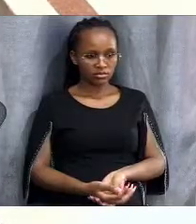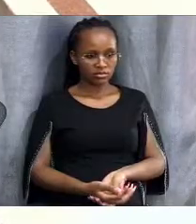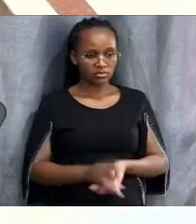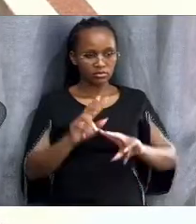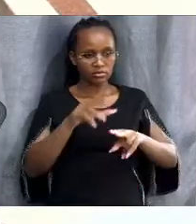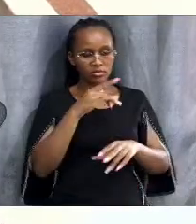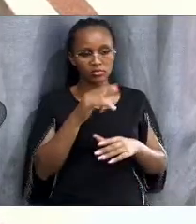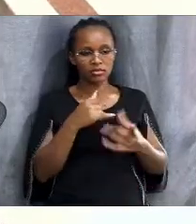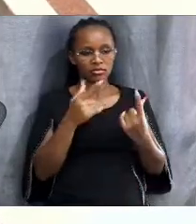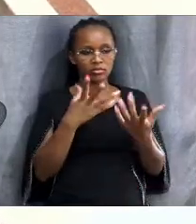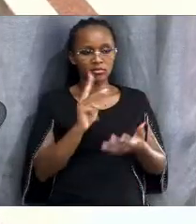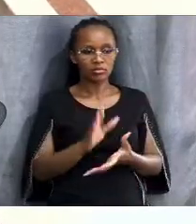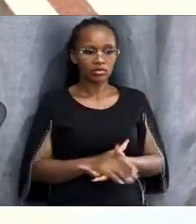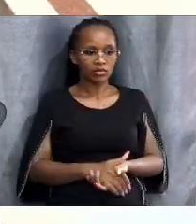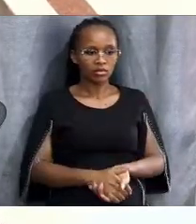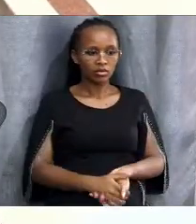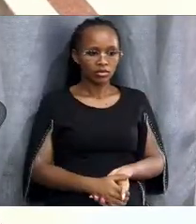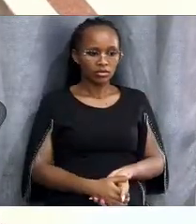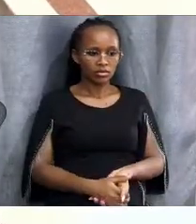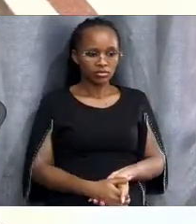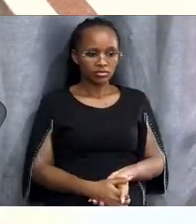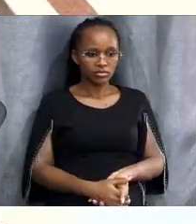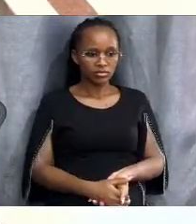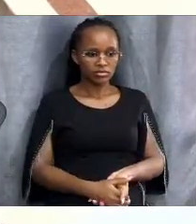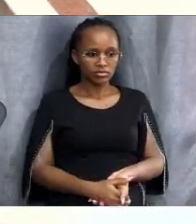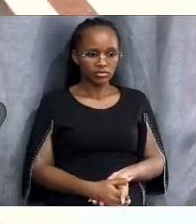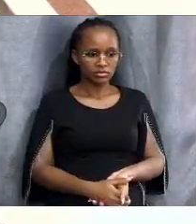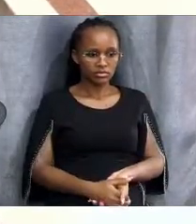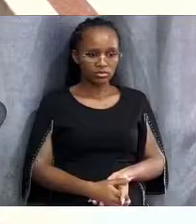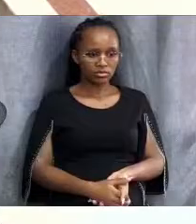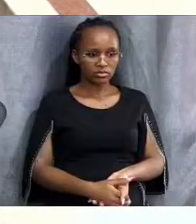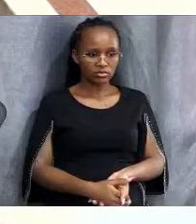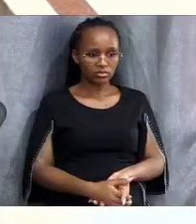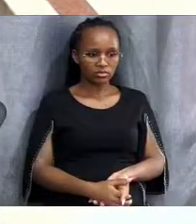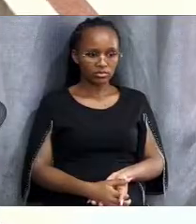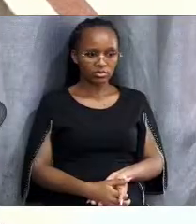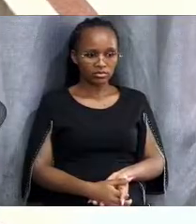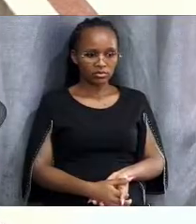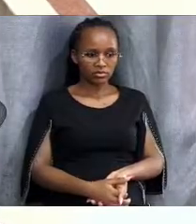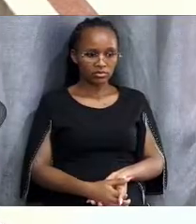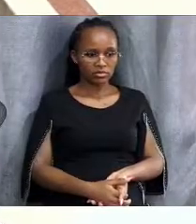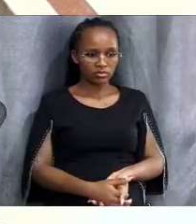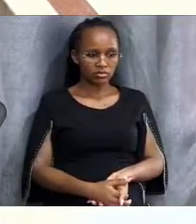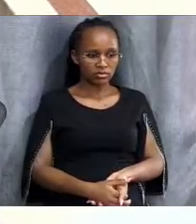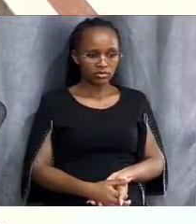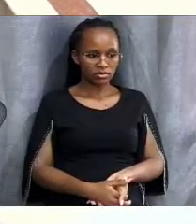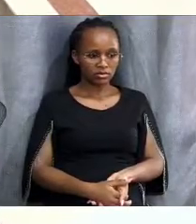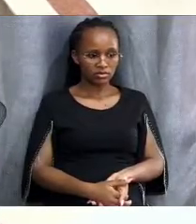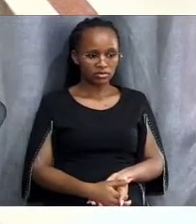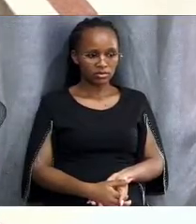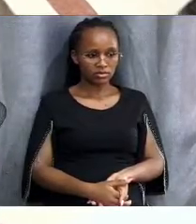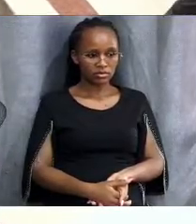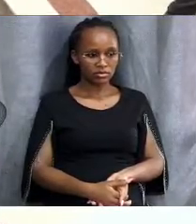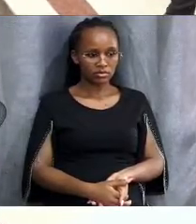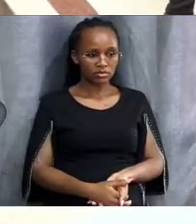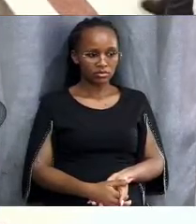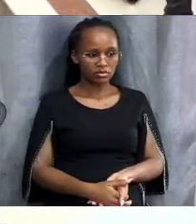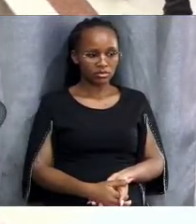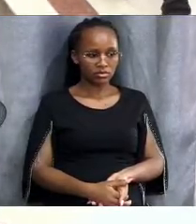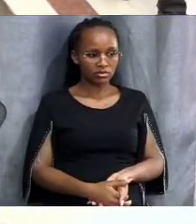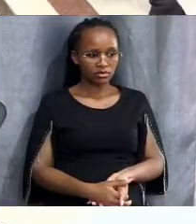kuja, how just there, hapo chini tu, yeah, hapo tu.